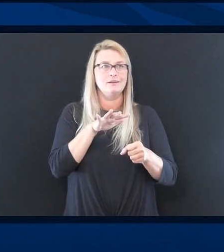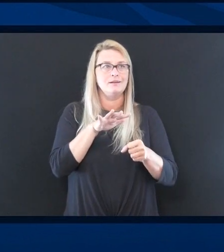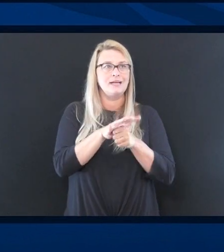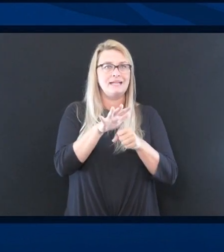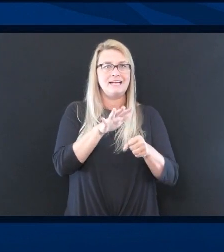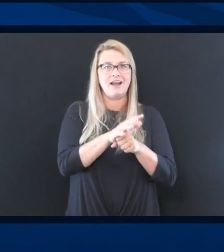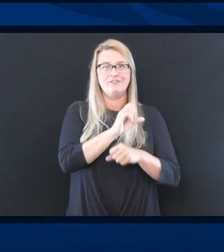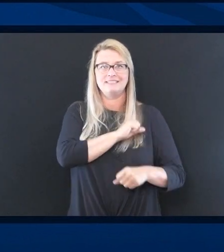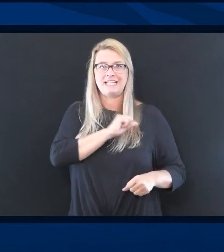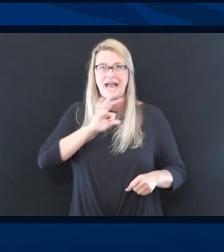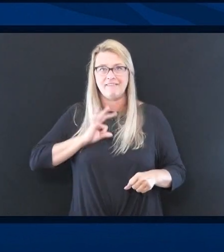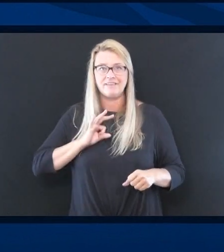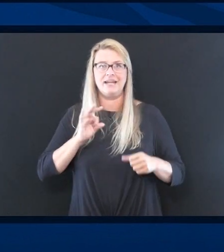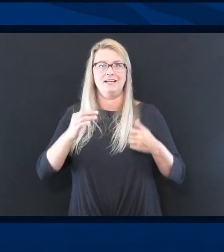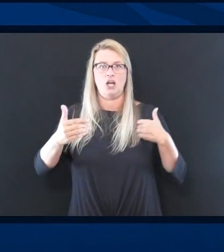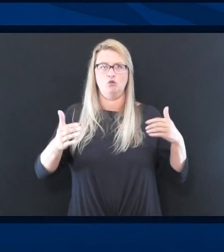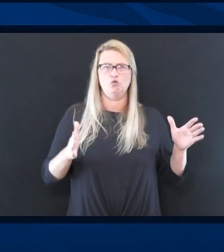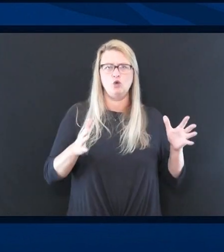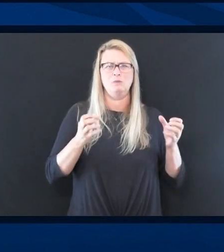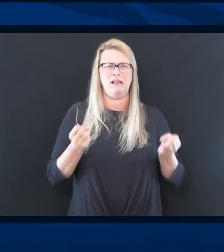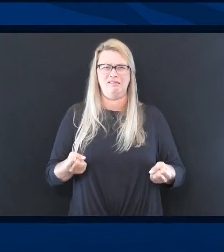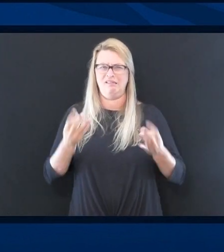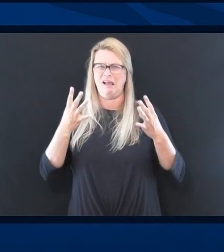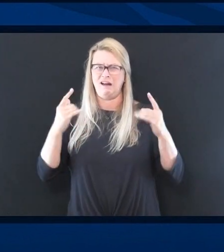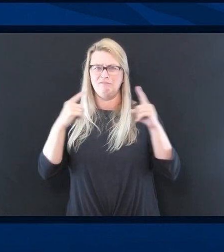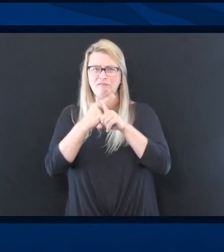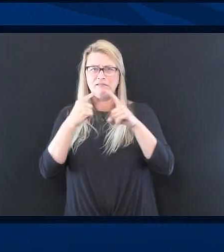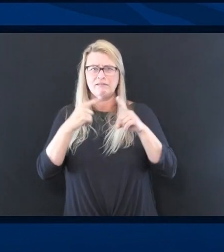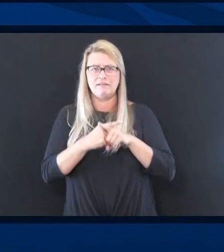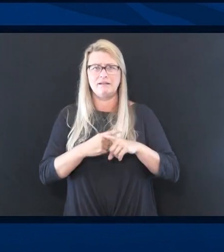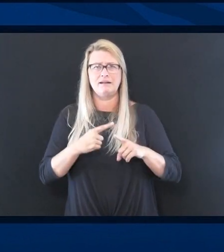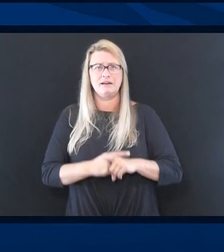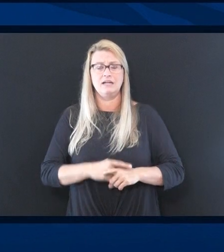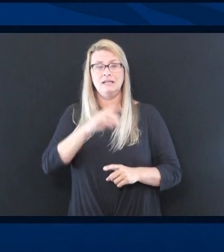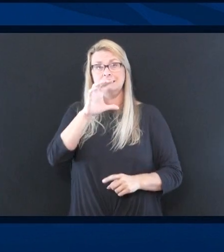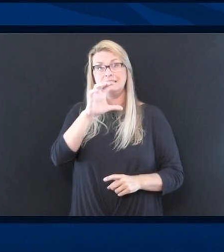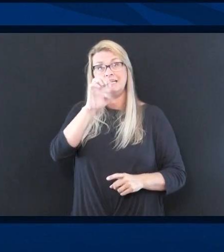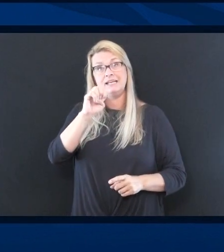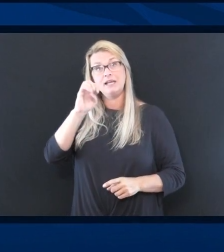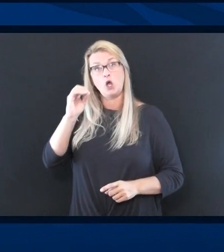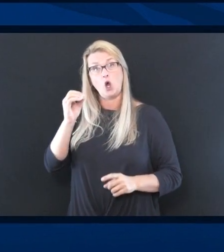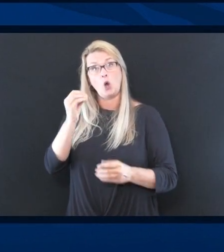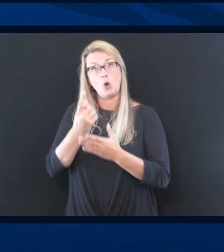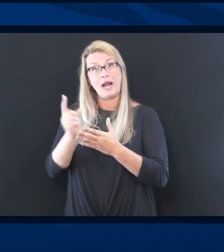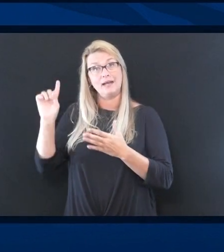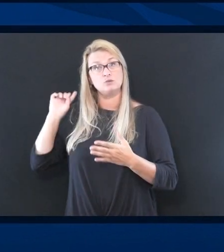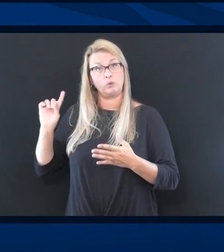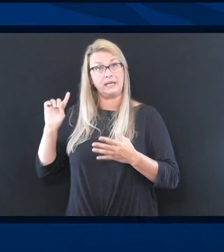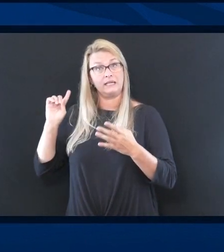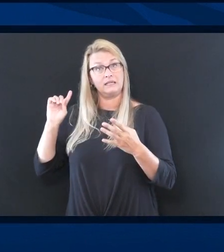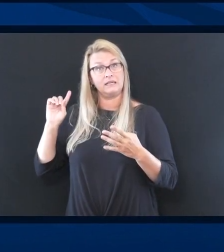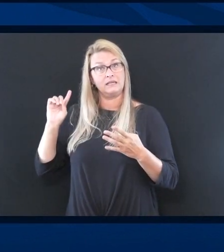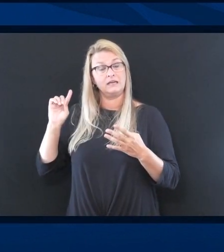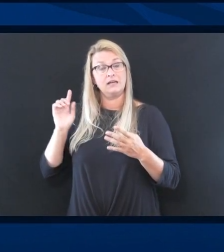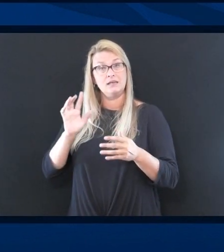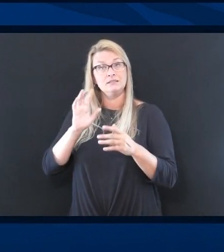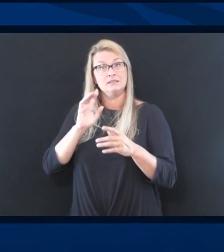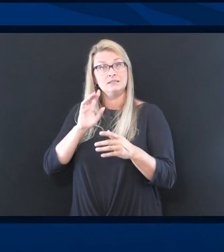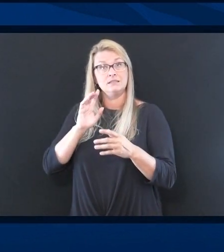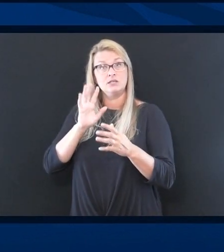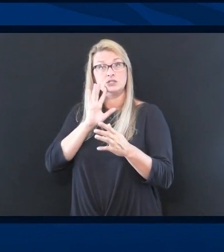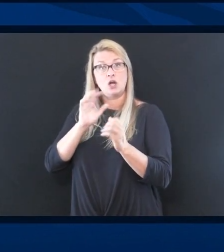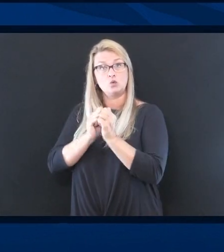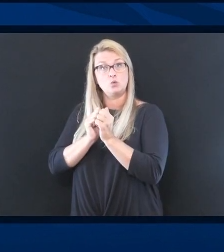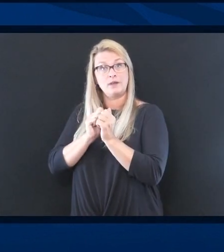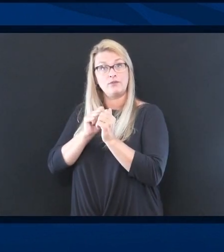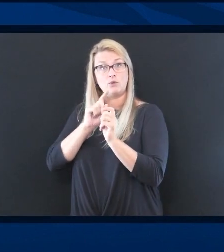proper staffing, just a lot of problems. And the CEO came out and talked with us last week, Dave Ramsey, and then he went the next